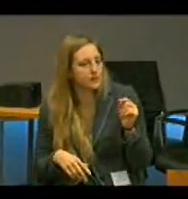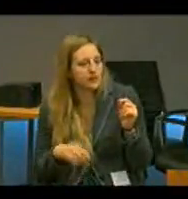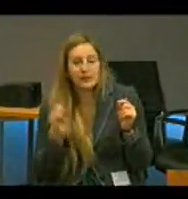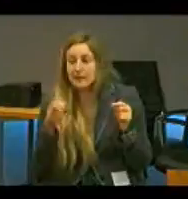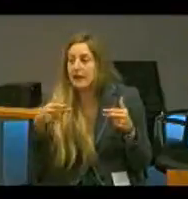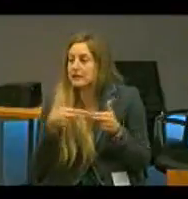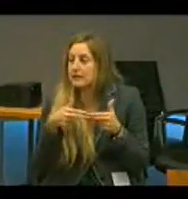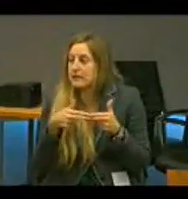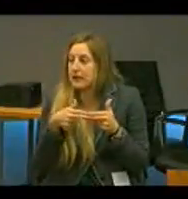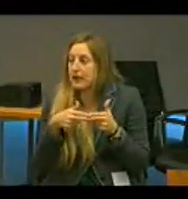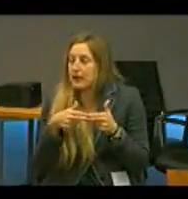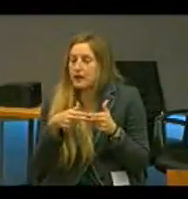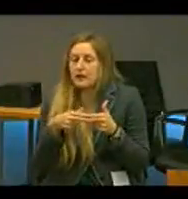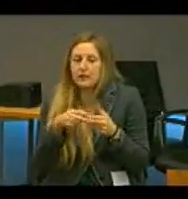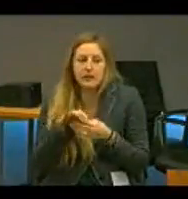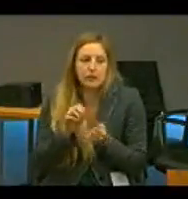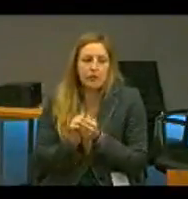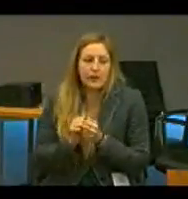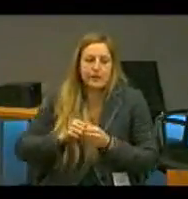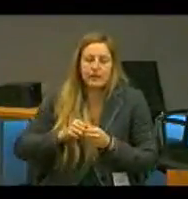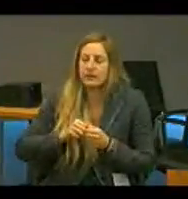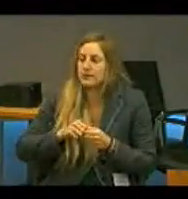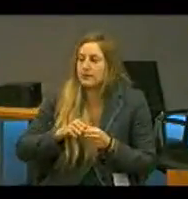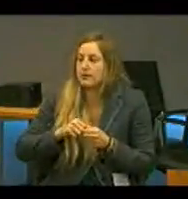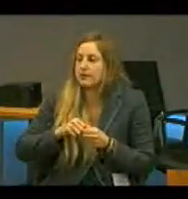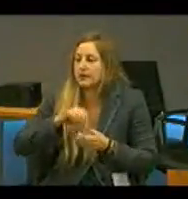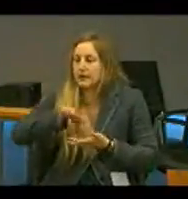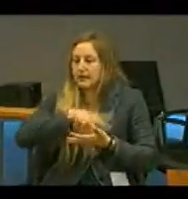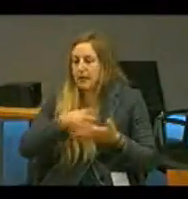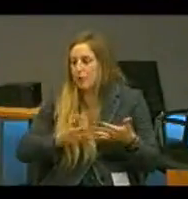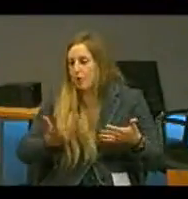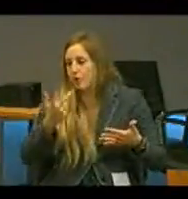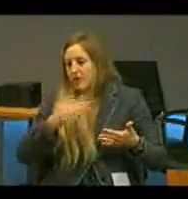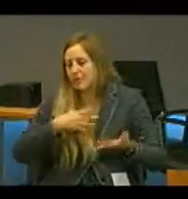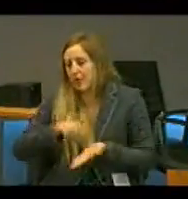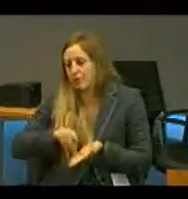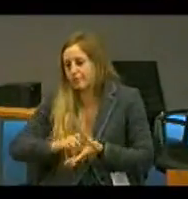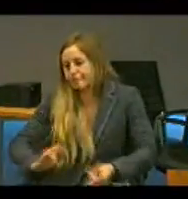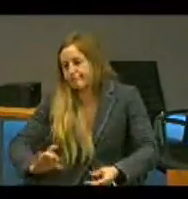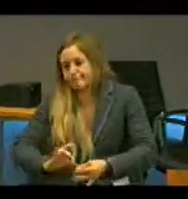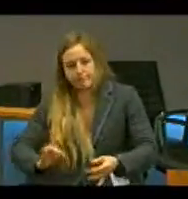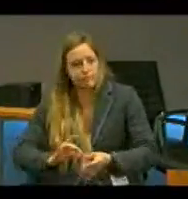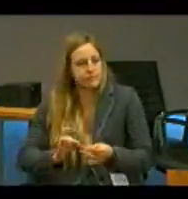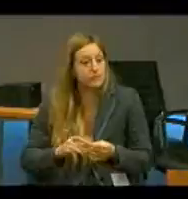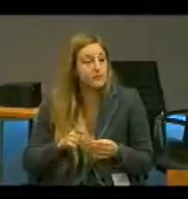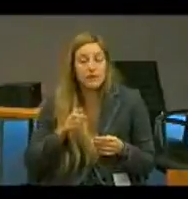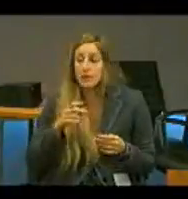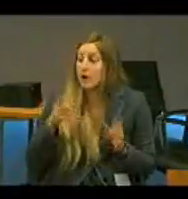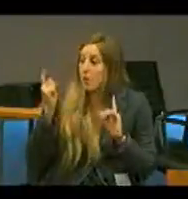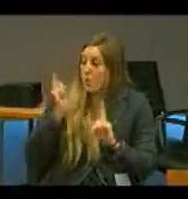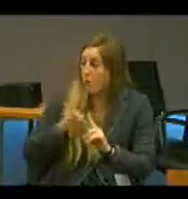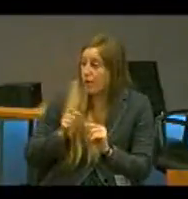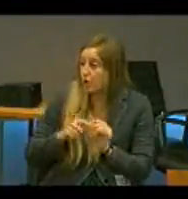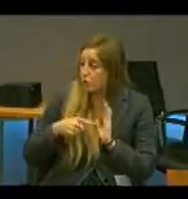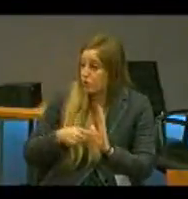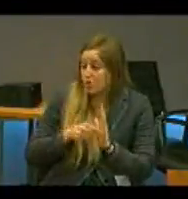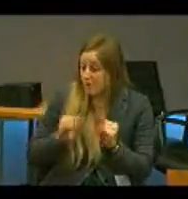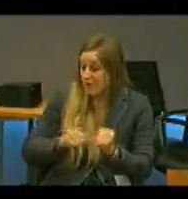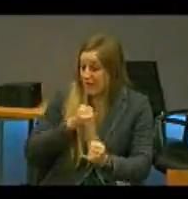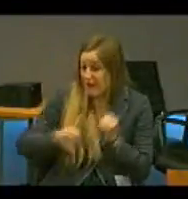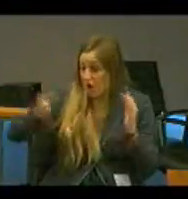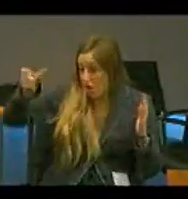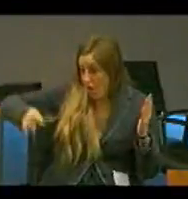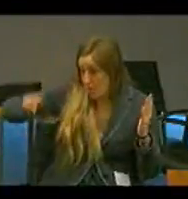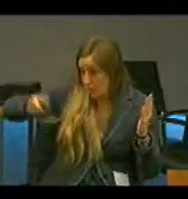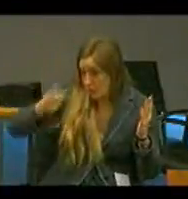comports with table 3 of my written statement, and for instant purposes, I'll simply say that it shows also in the final column that